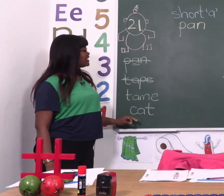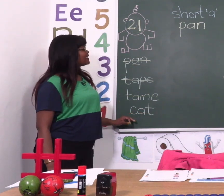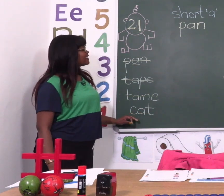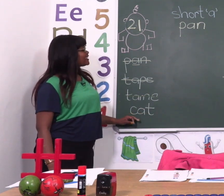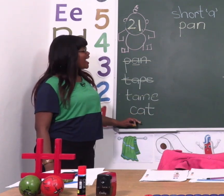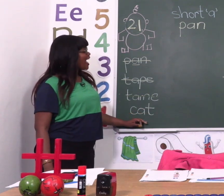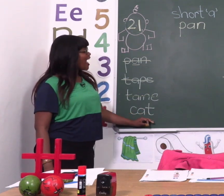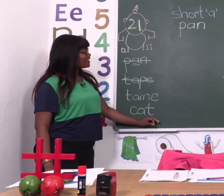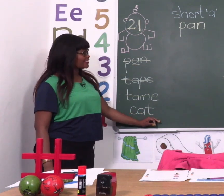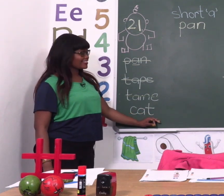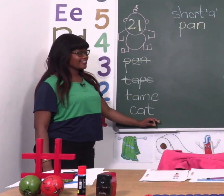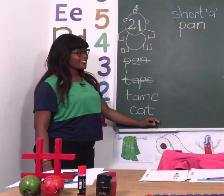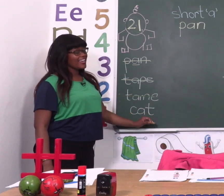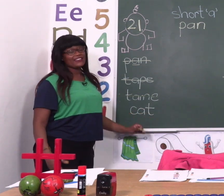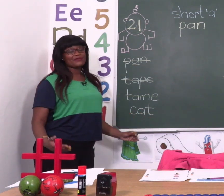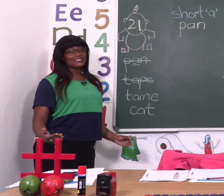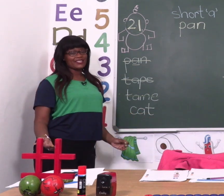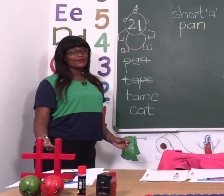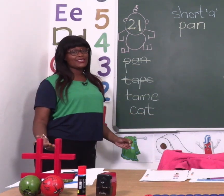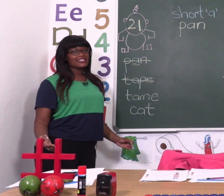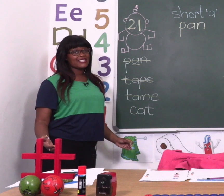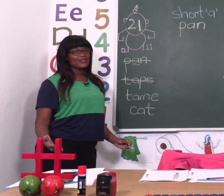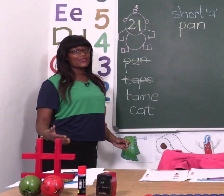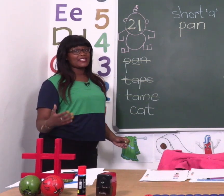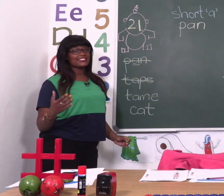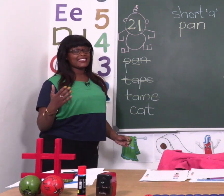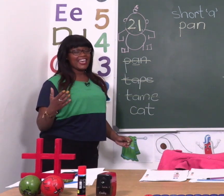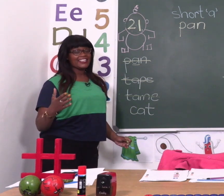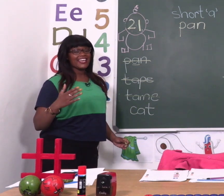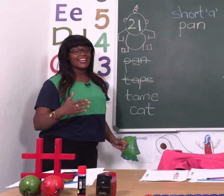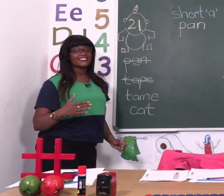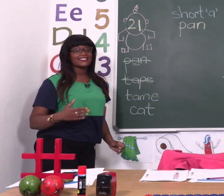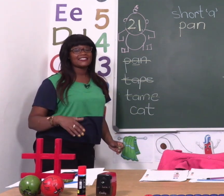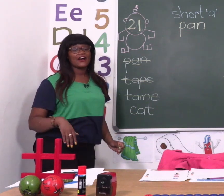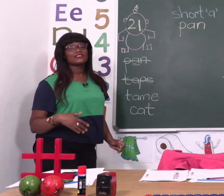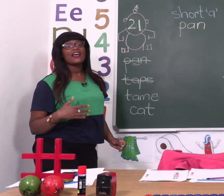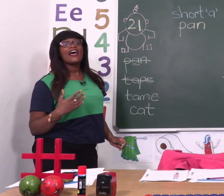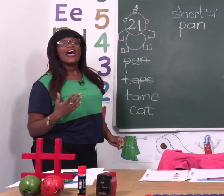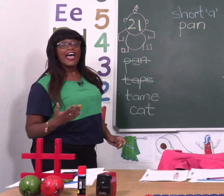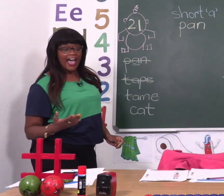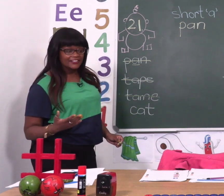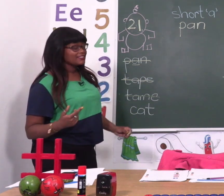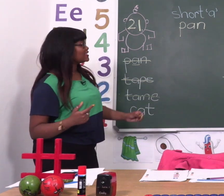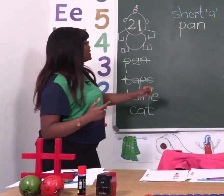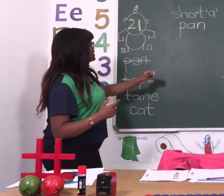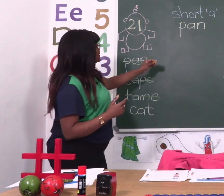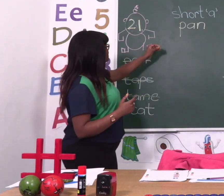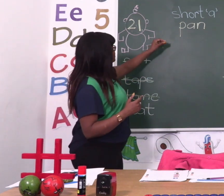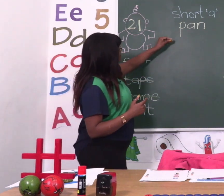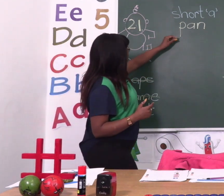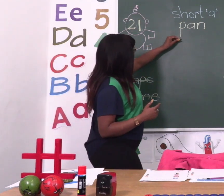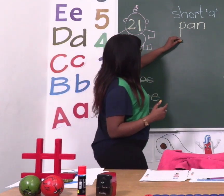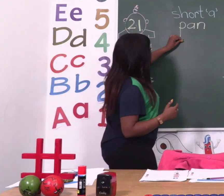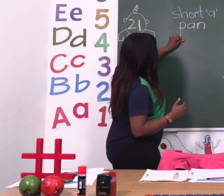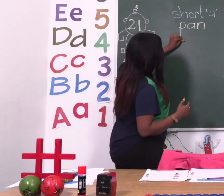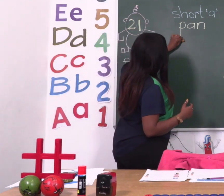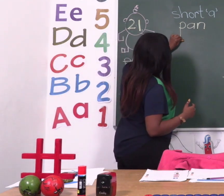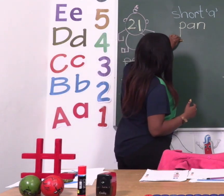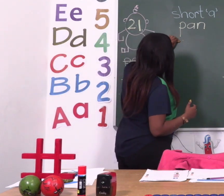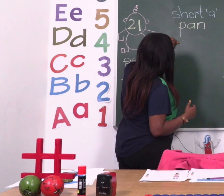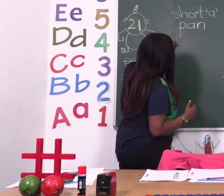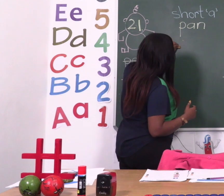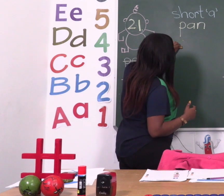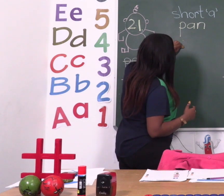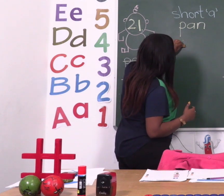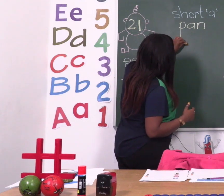K-at, cat. And we definitely know that cat has the sound A in it. So we are